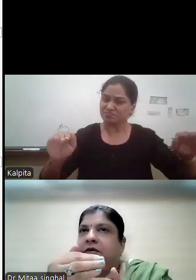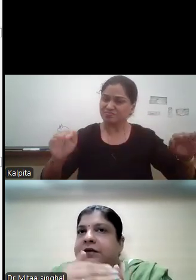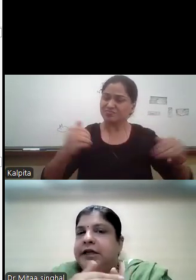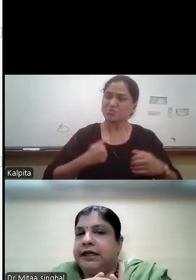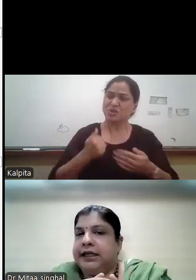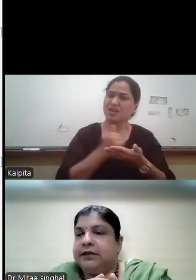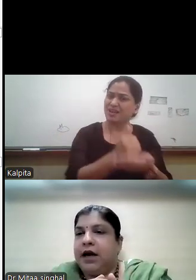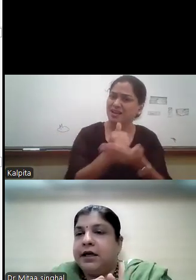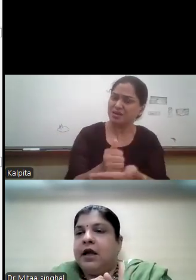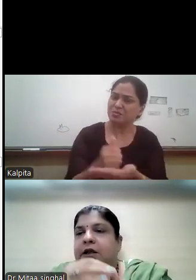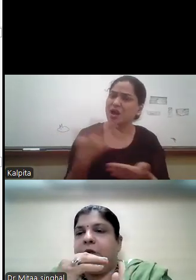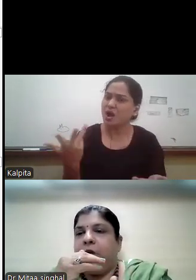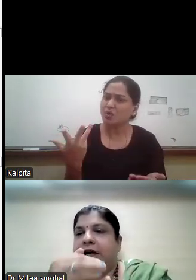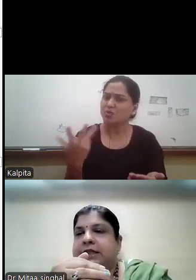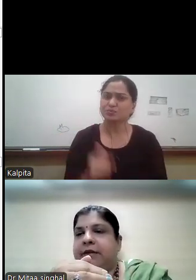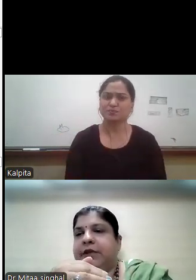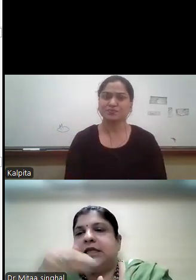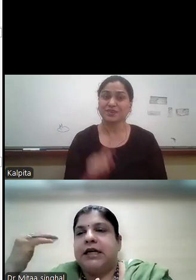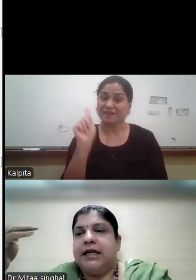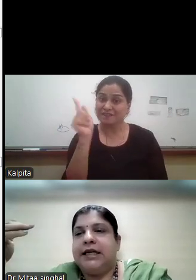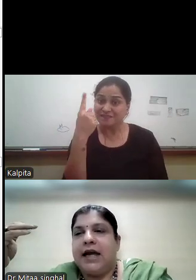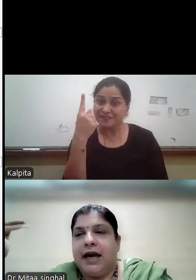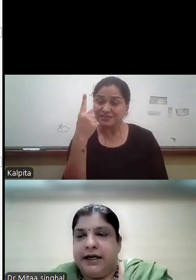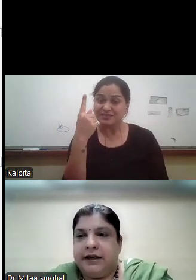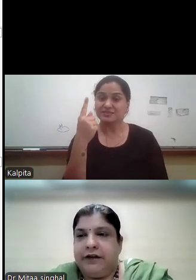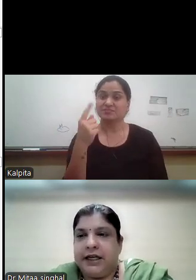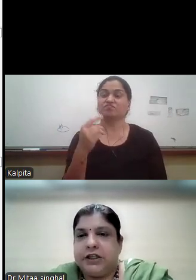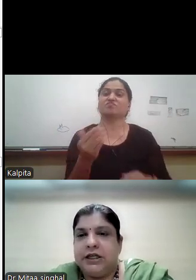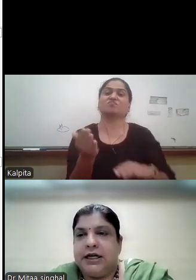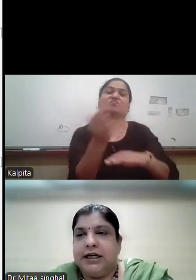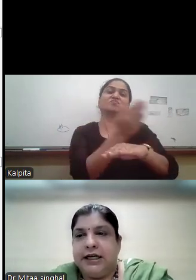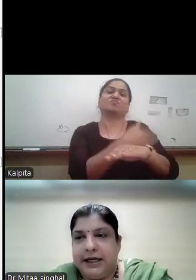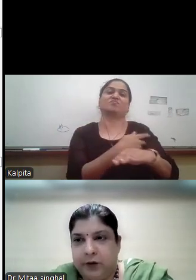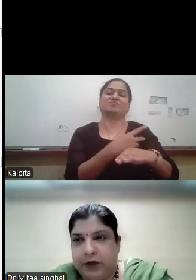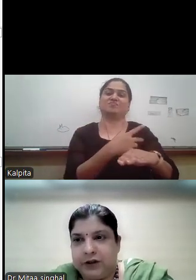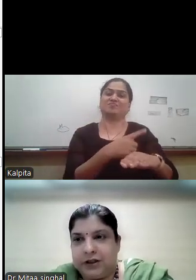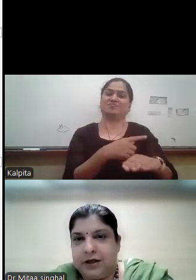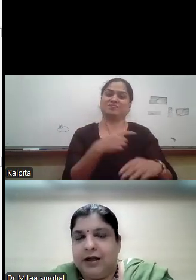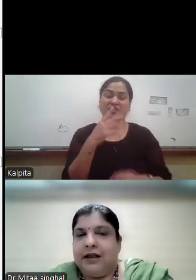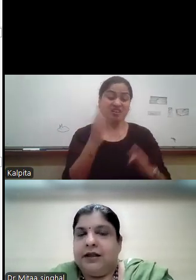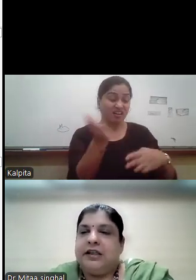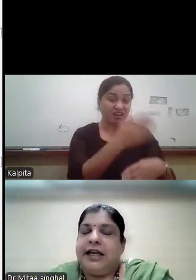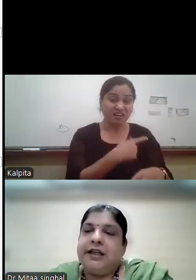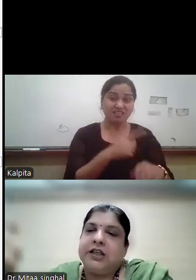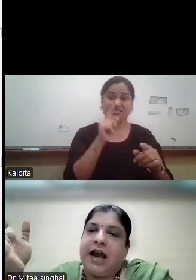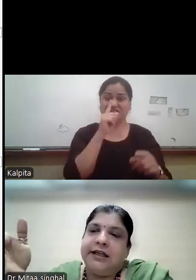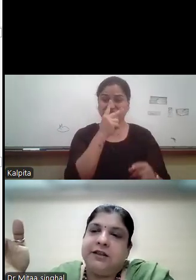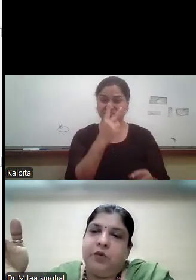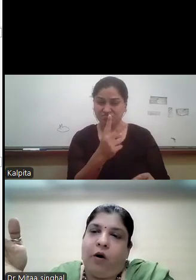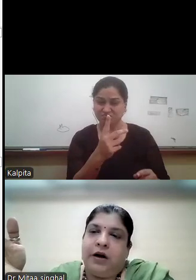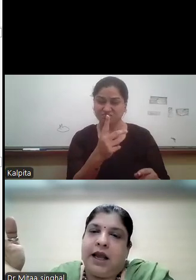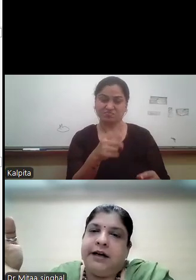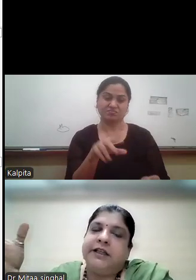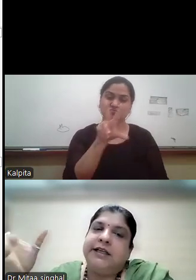have different techniques, but the first step is early identification, early intervention. The day the child